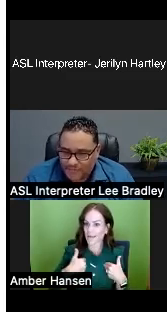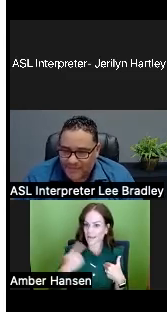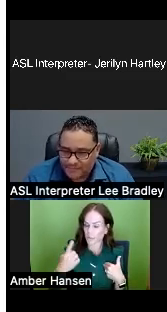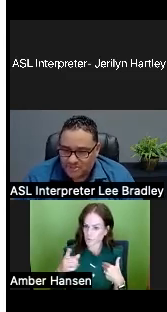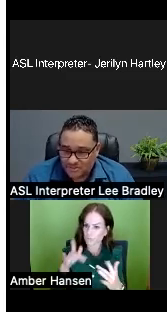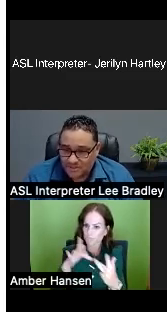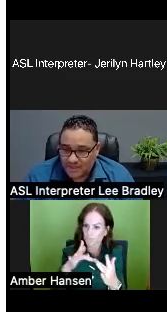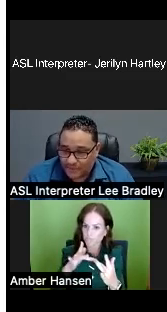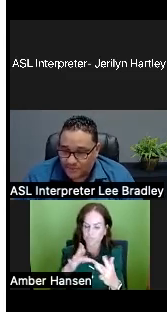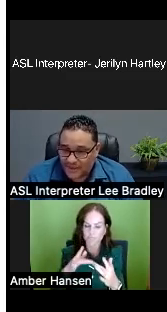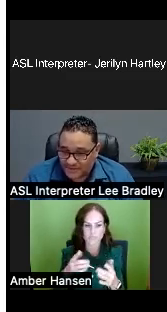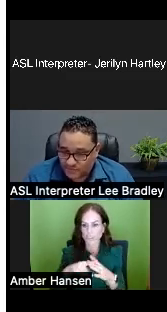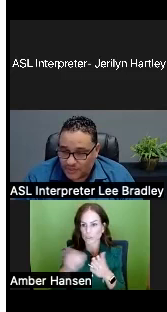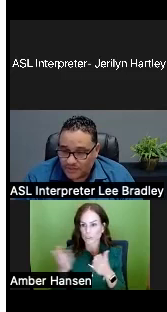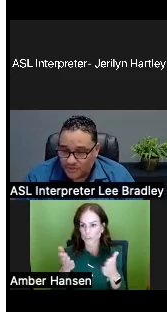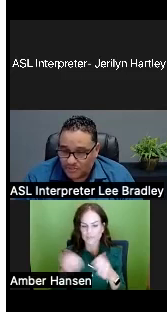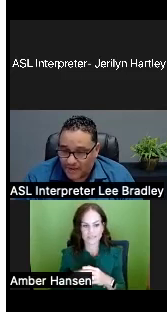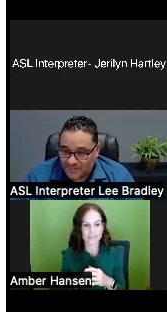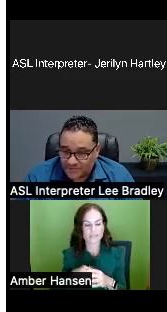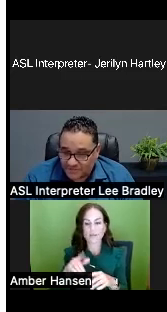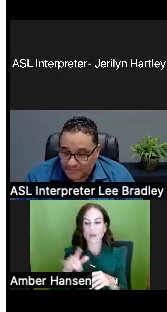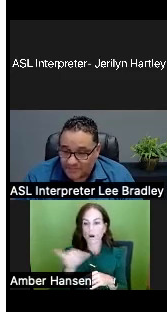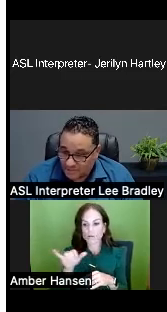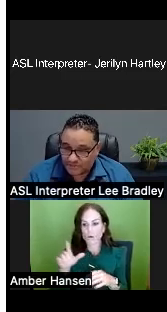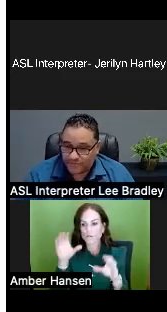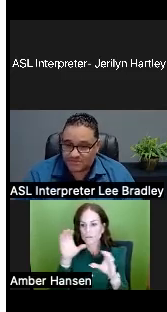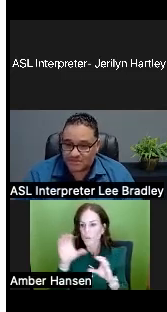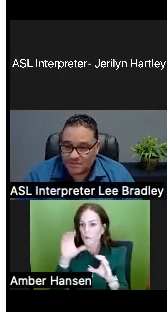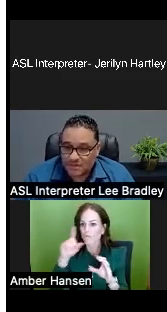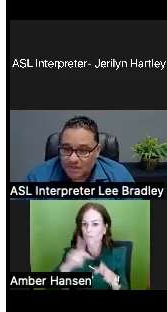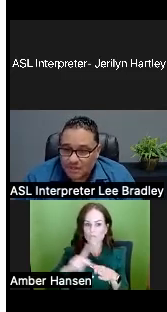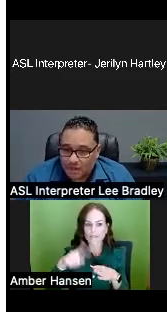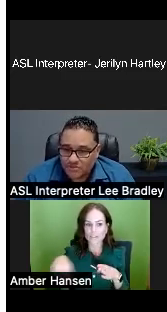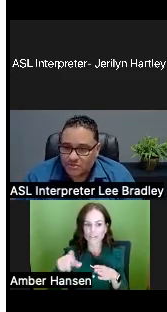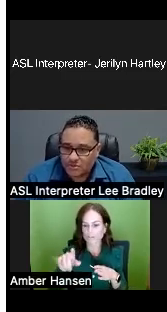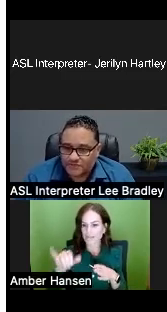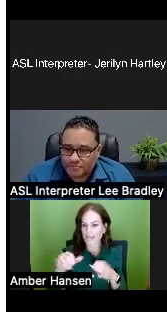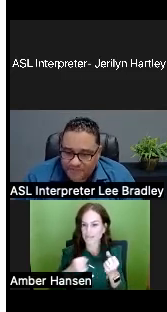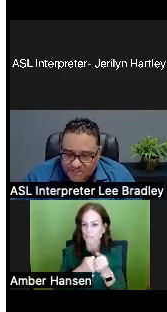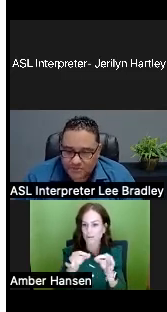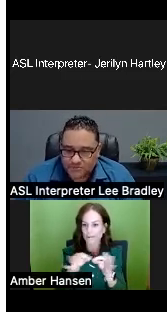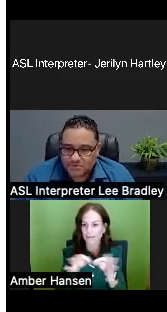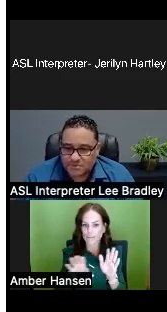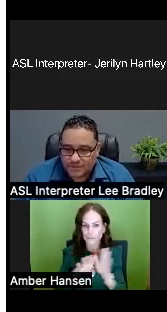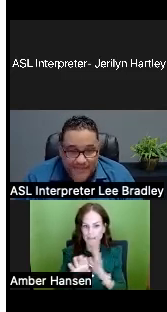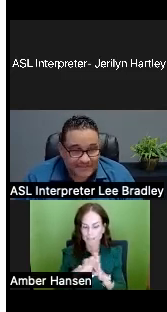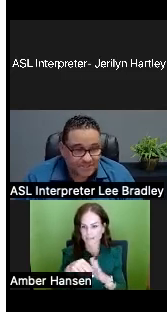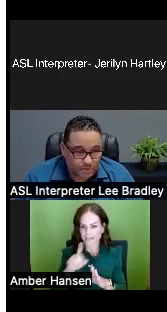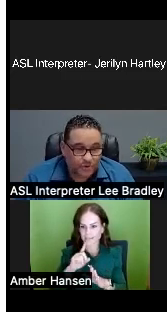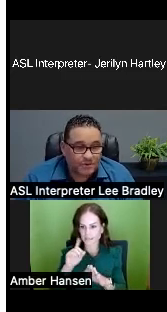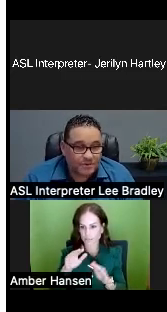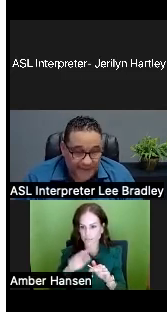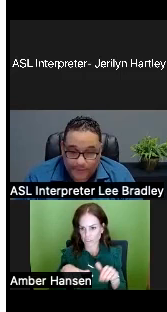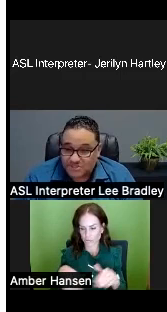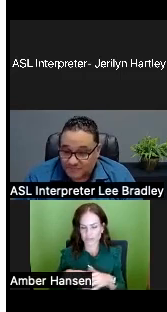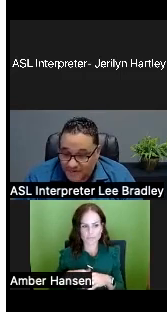program, like I mentioned. Arizona has one. You might reach out to them and start services. Also look for professionals that